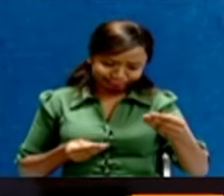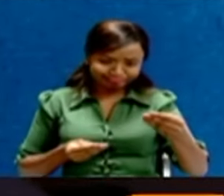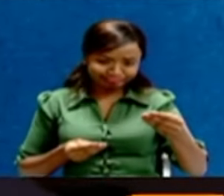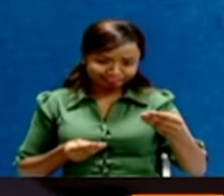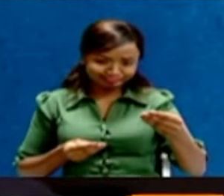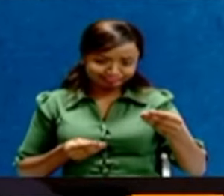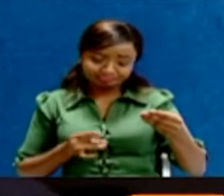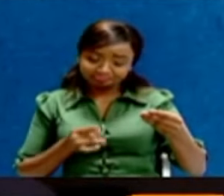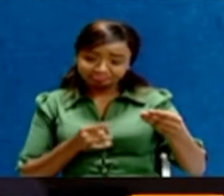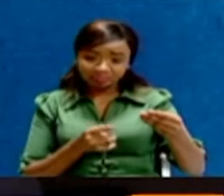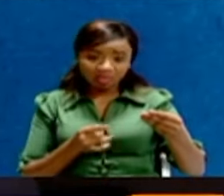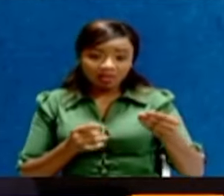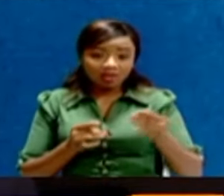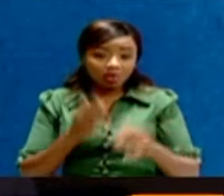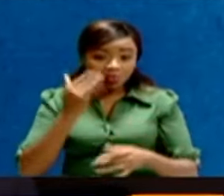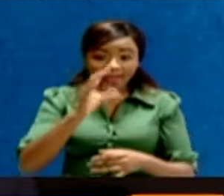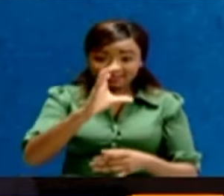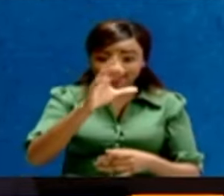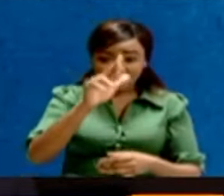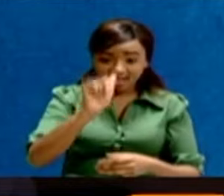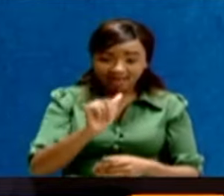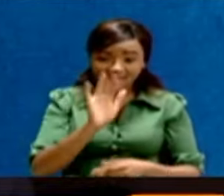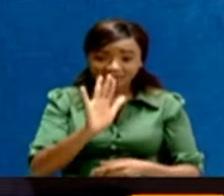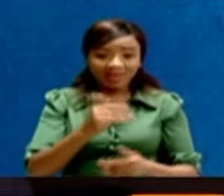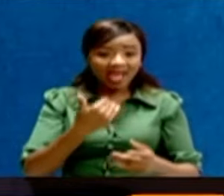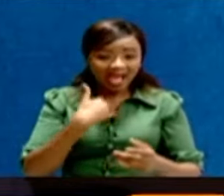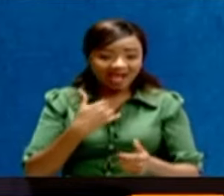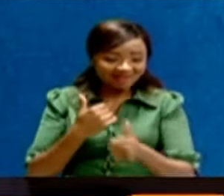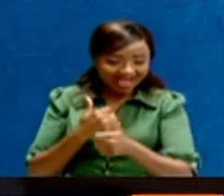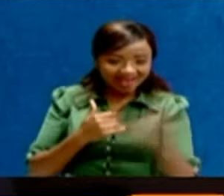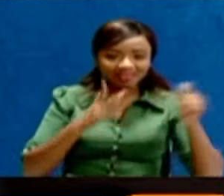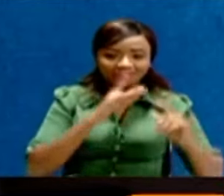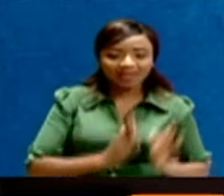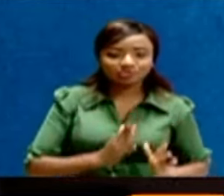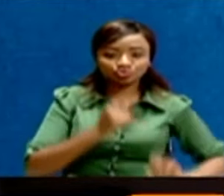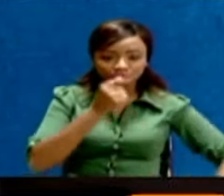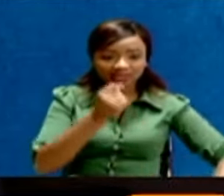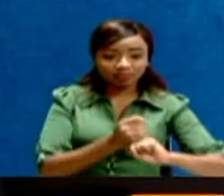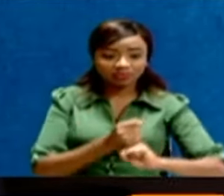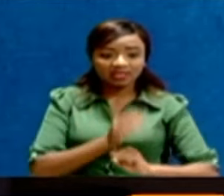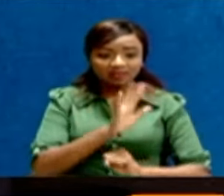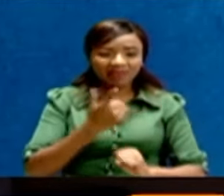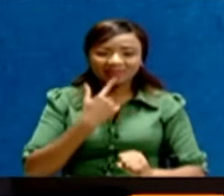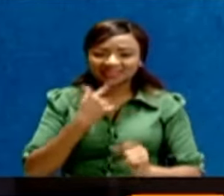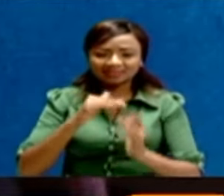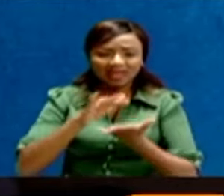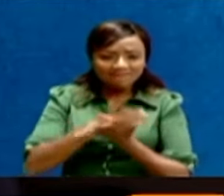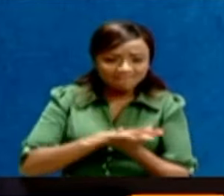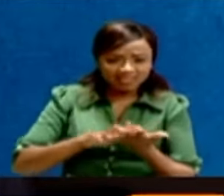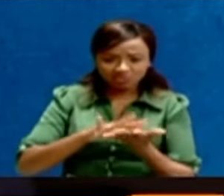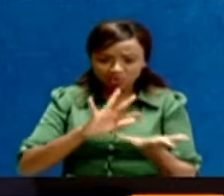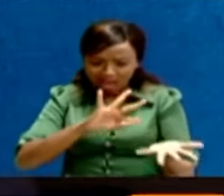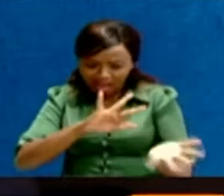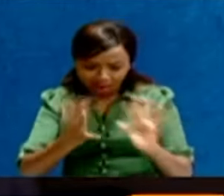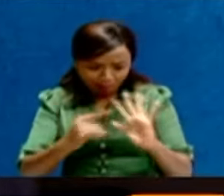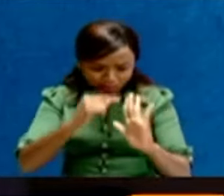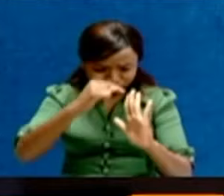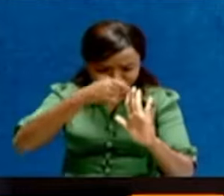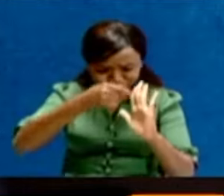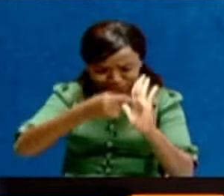rider, because the CRA formula had a rider, they had said based on the parameters and the weight of the